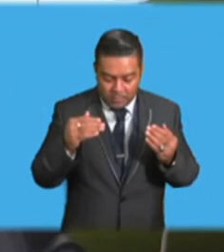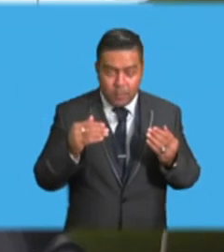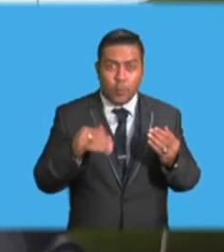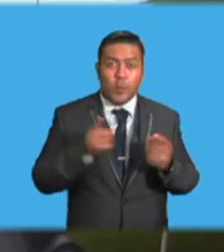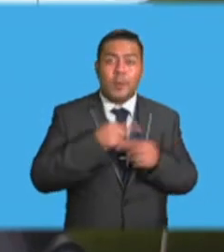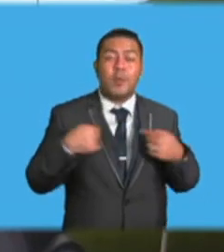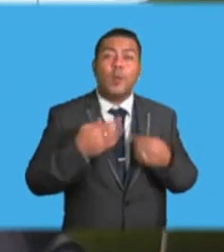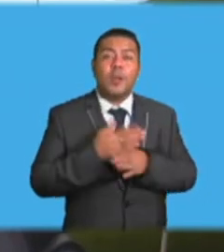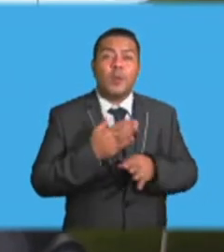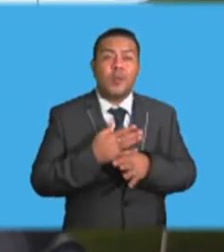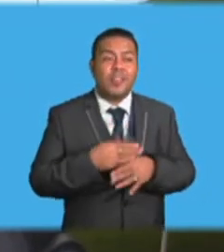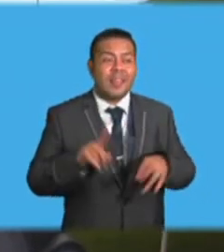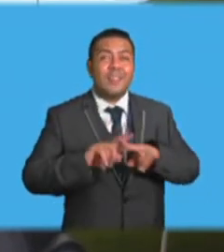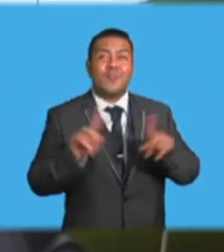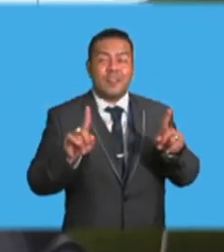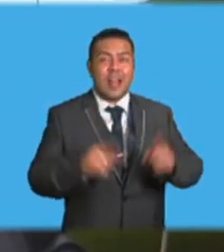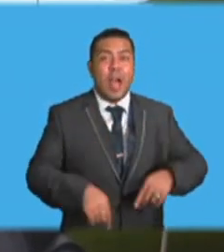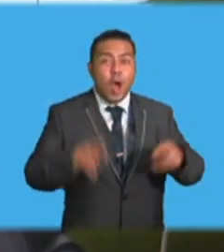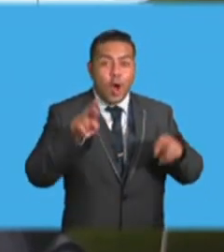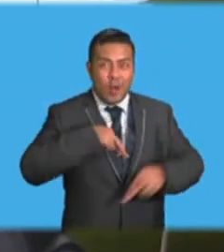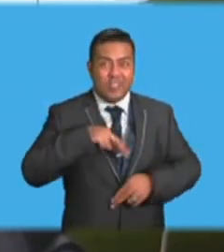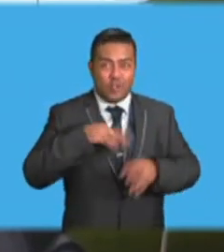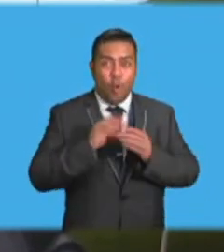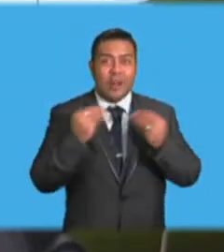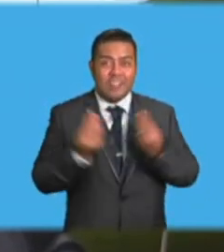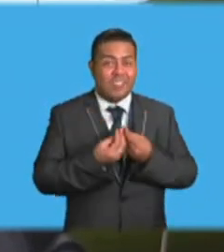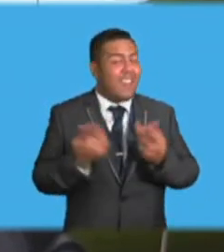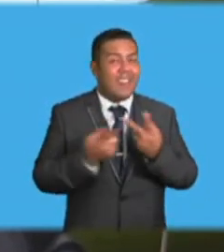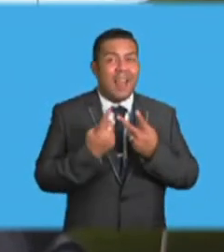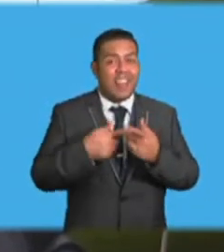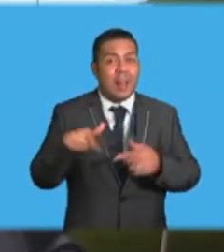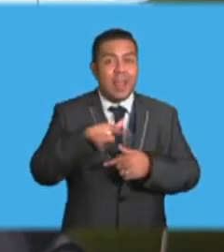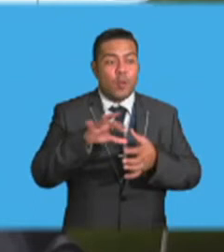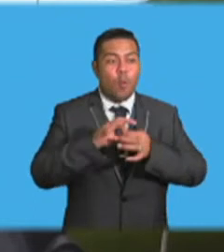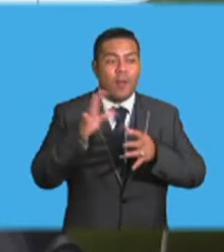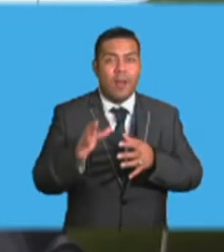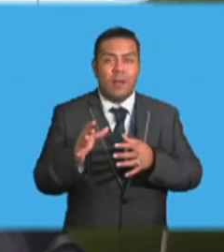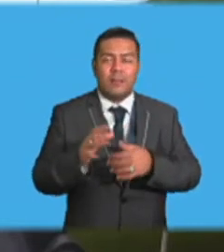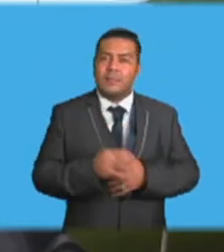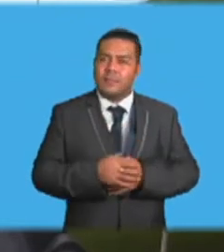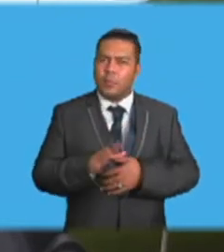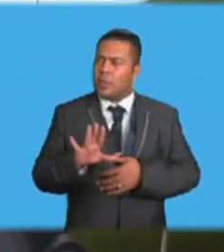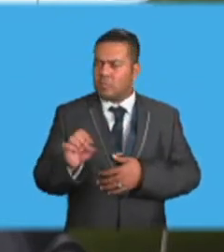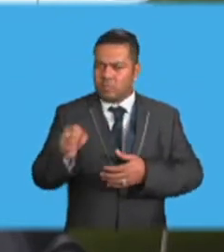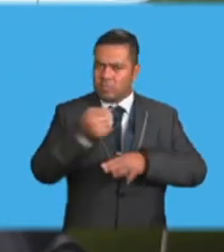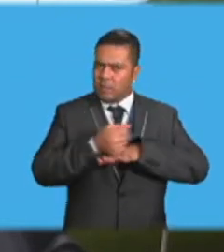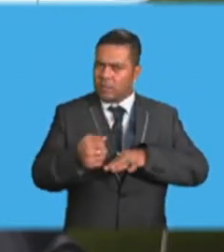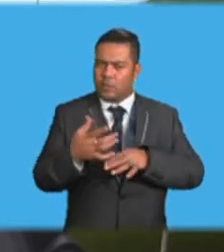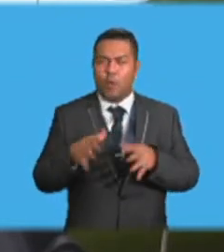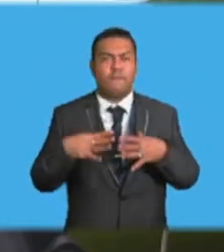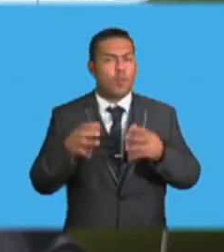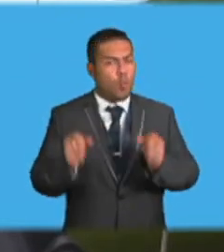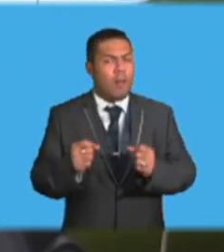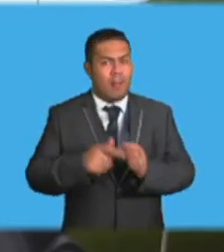with the different religious organizations and any of the landowners, whether state or Itauke or freehold, to be able